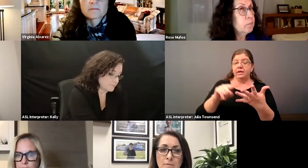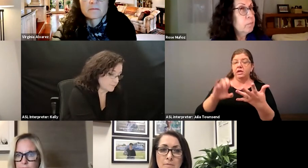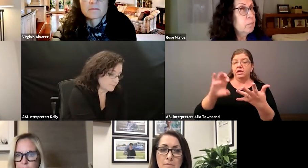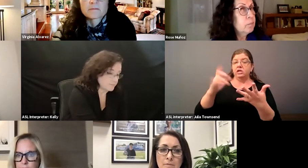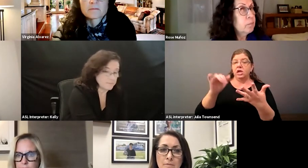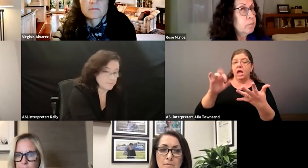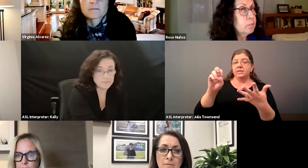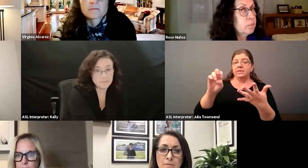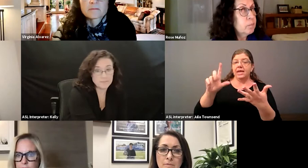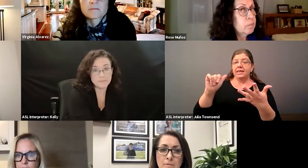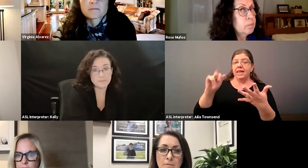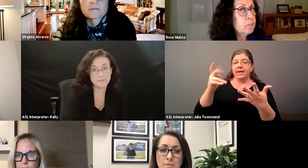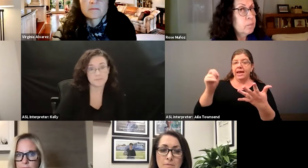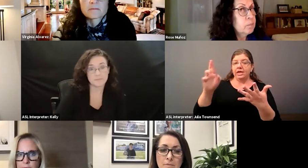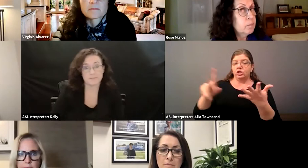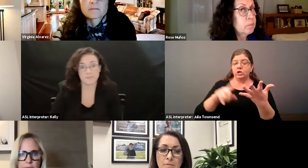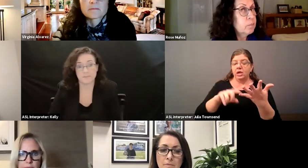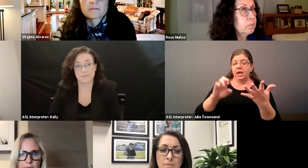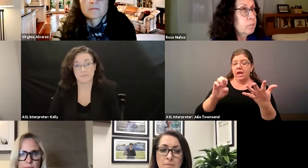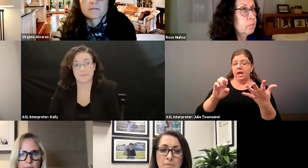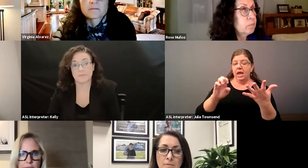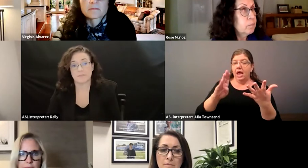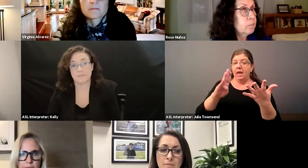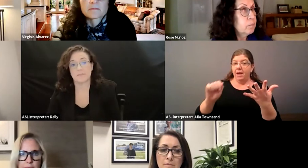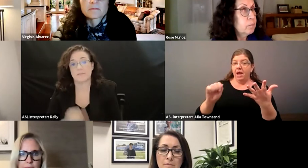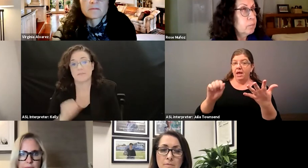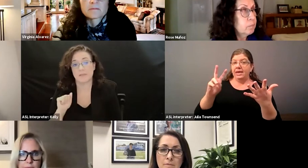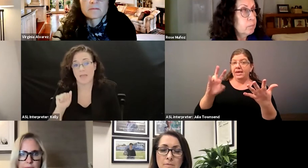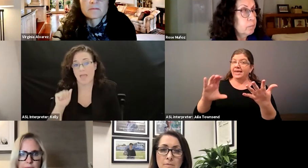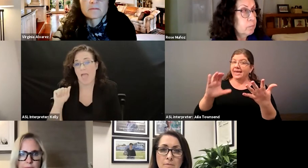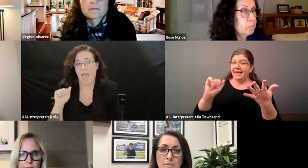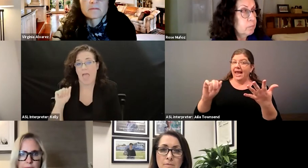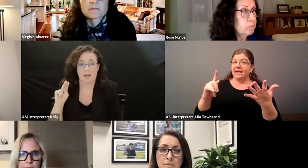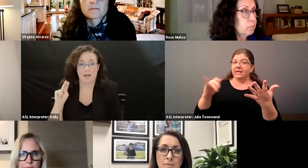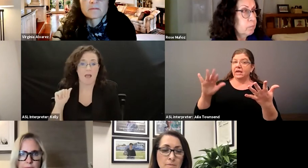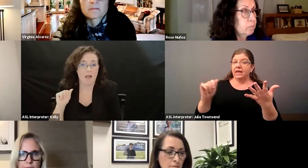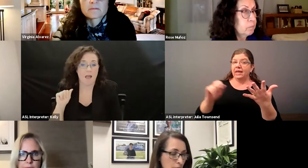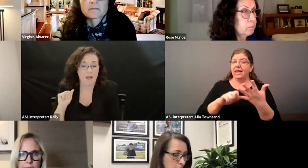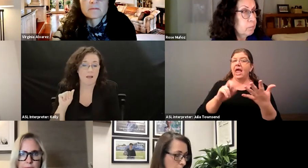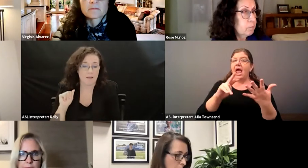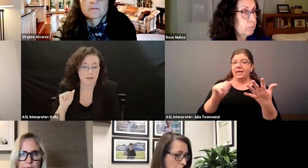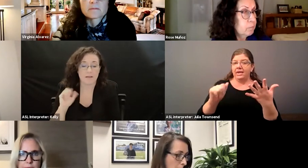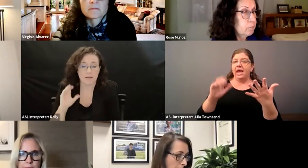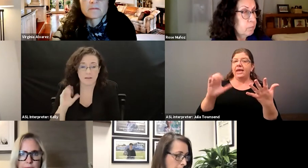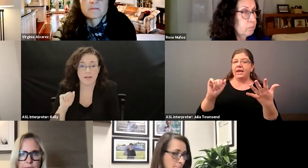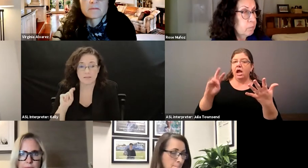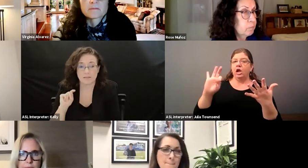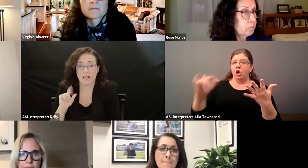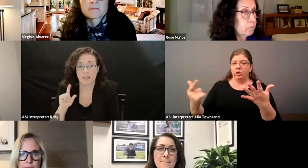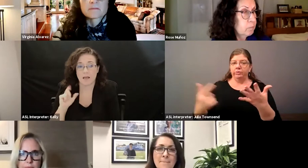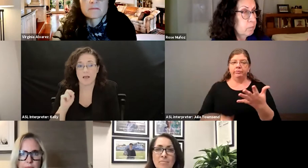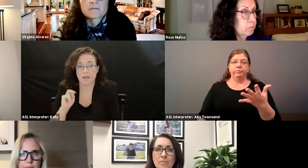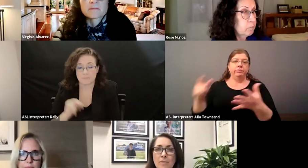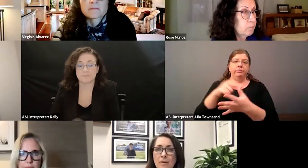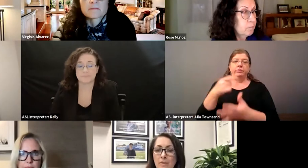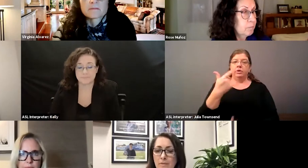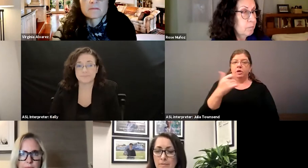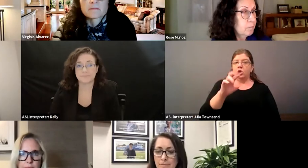lancaster eva catalan and we'll start with gloria soto